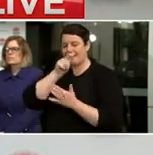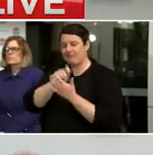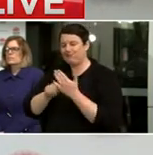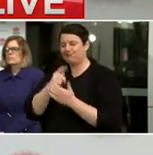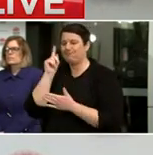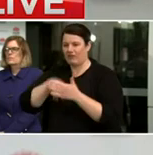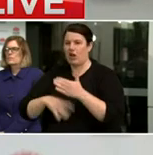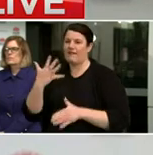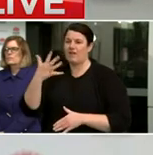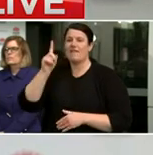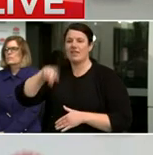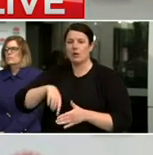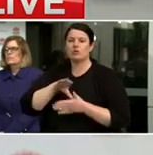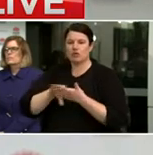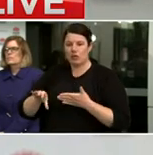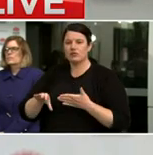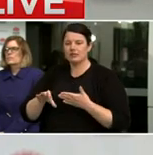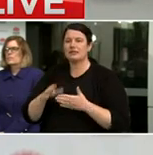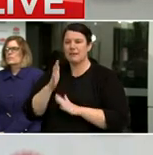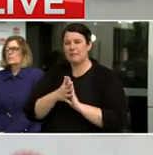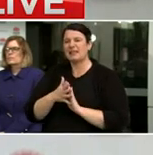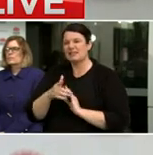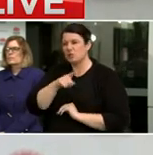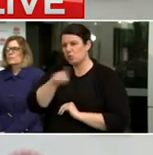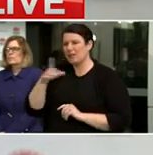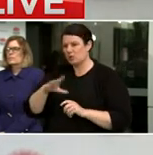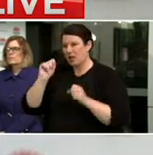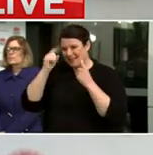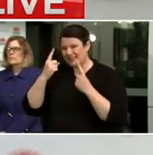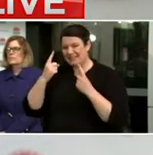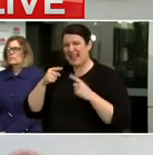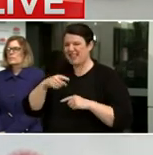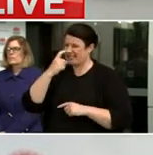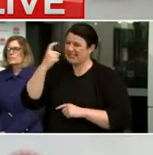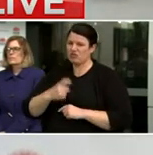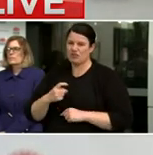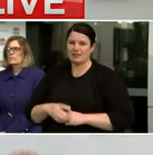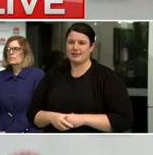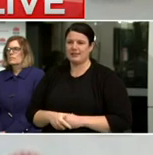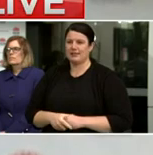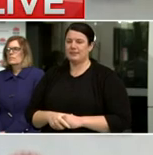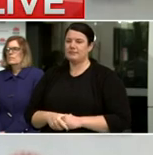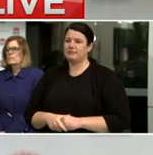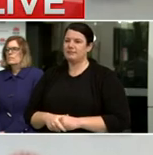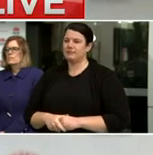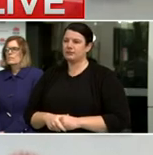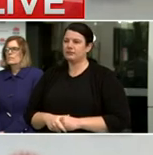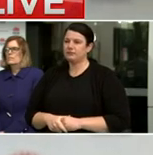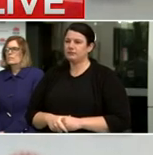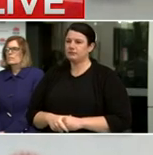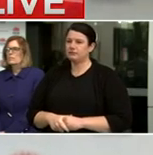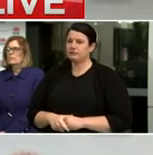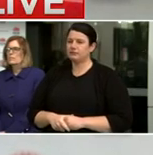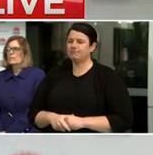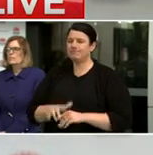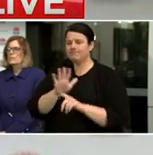$5,000 fines should send a very clear message that we're taking this very seriously. I must say that right across country New